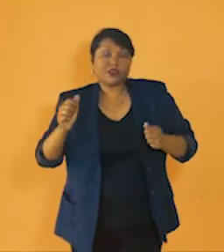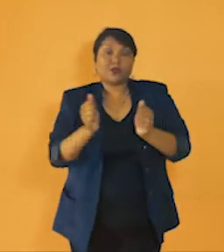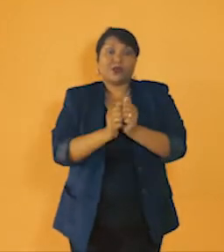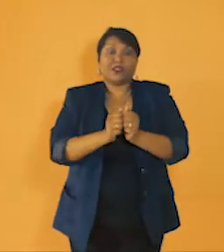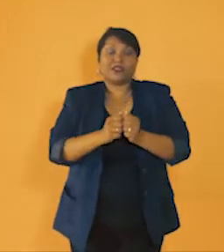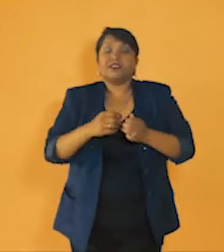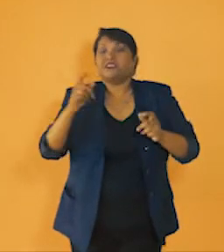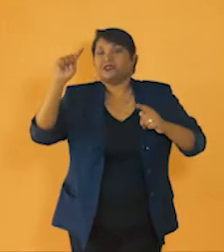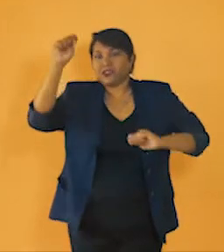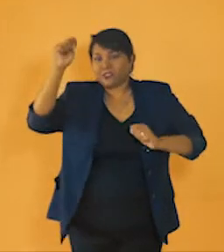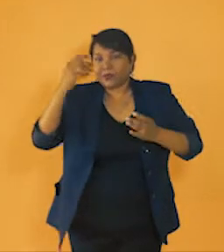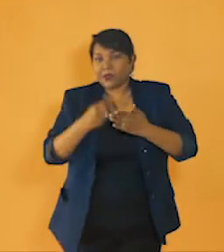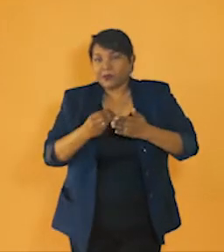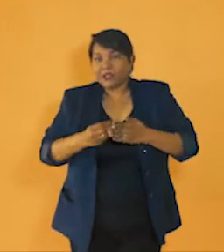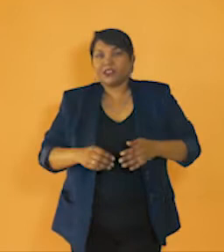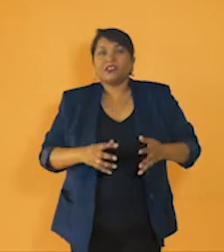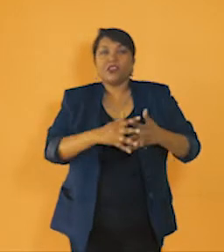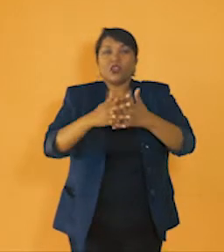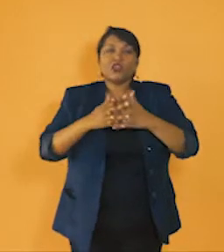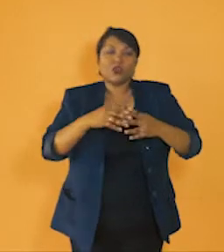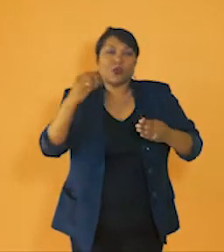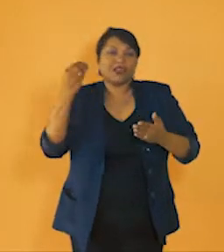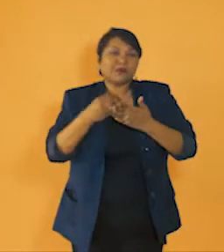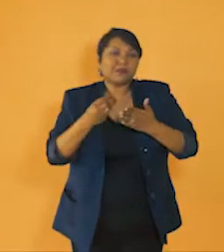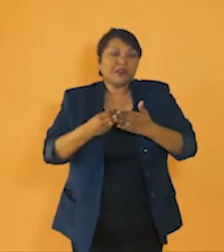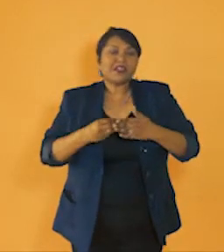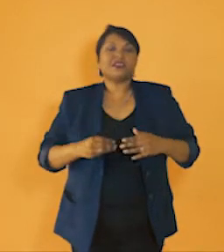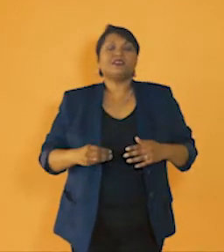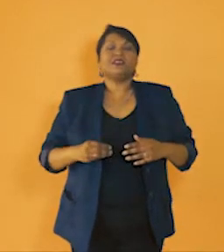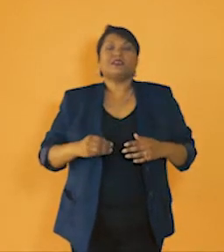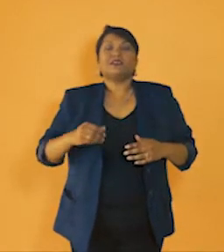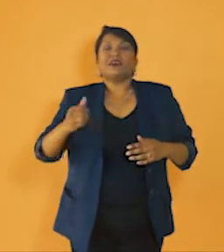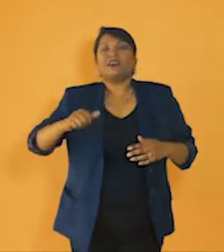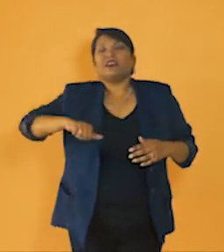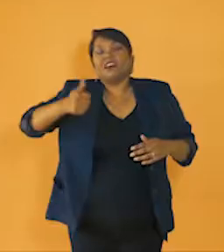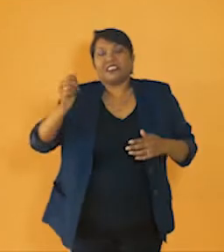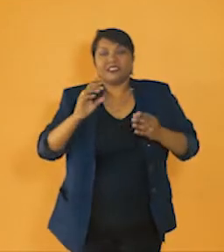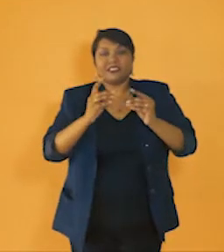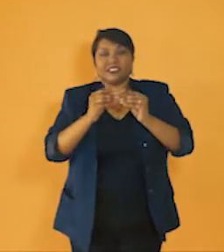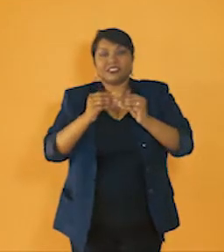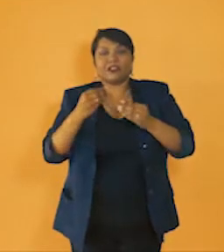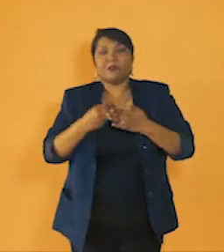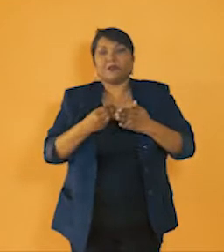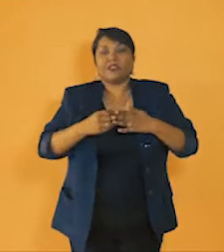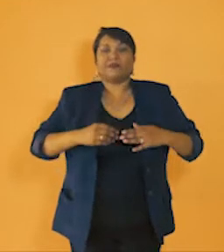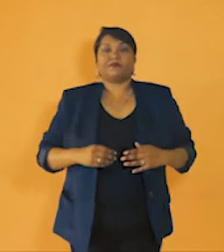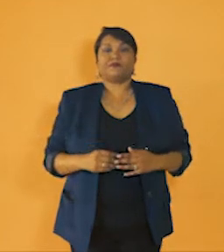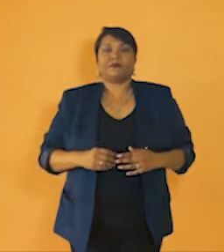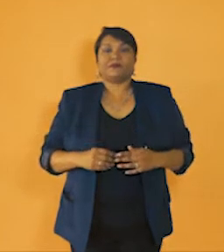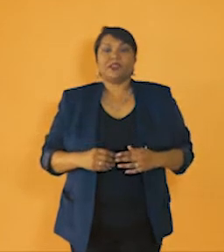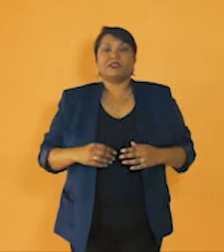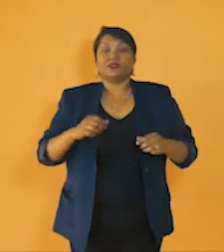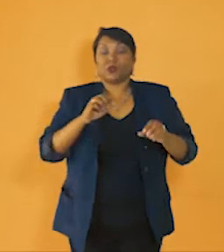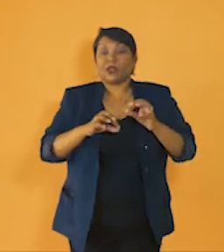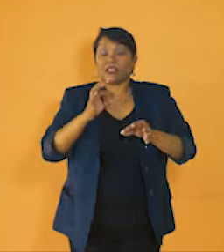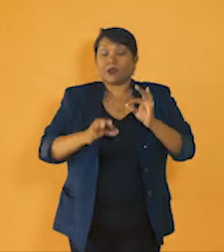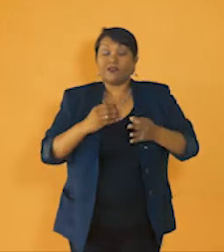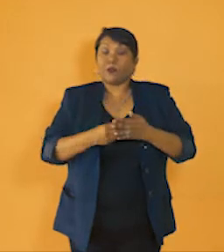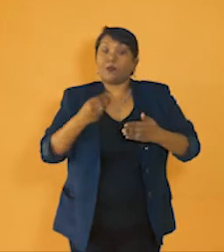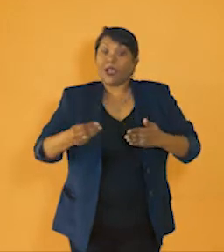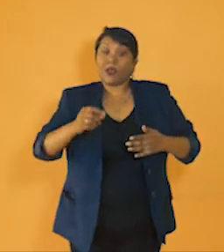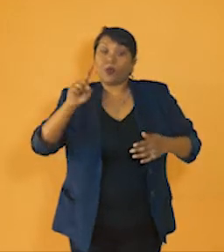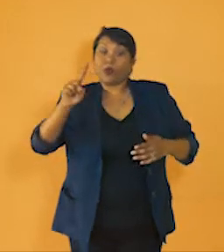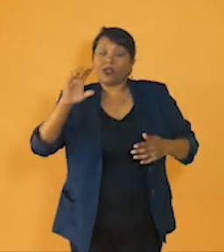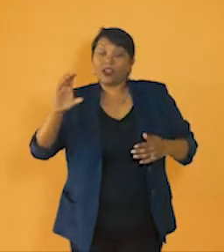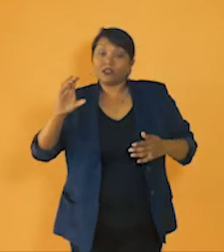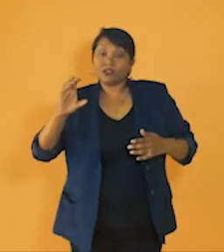right? And the way it works is if you have 100 of these tokens, you could get a trip to Tobago, which is a great savings, isn't it? So what we